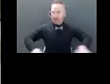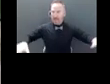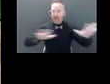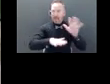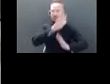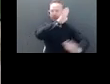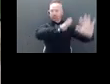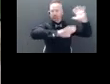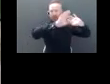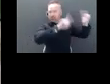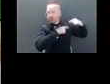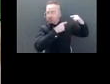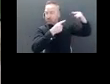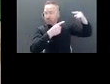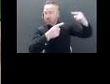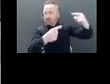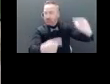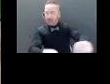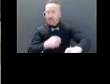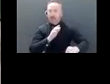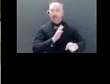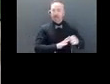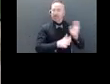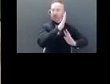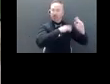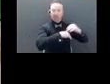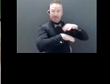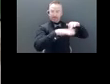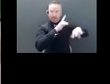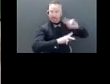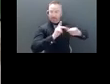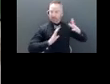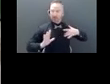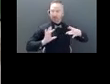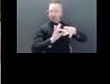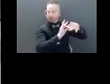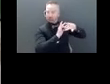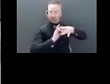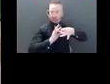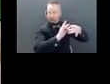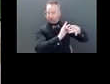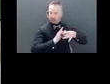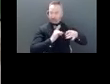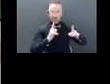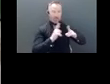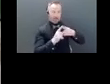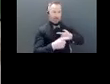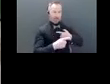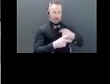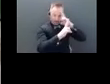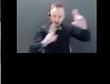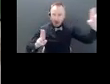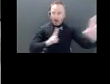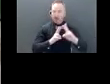with the original peoples of this land, one that is based in honour and deep respect. Thank you.